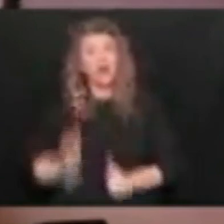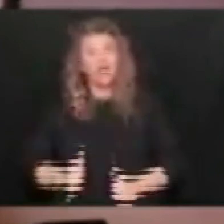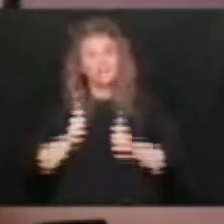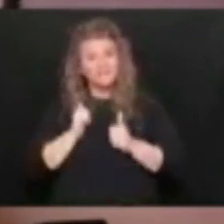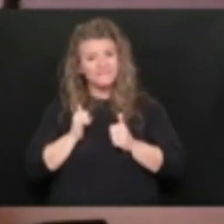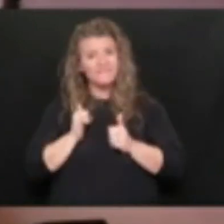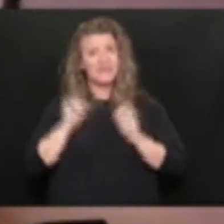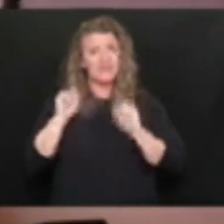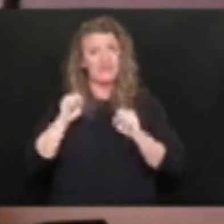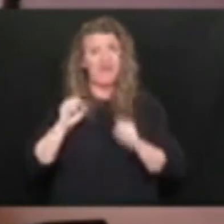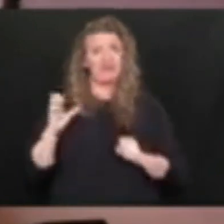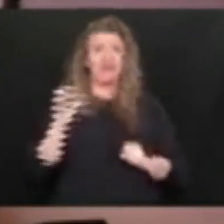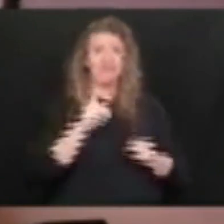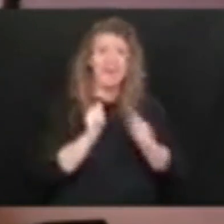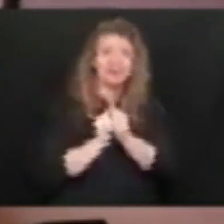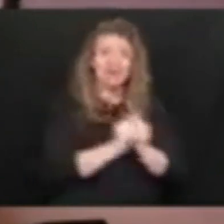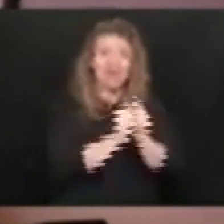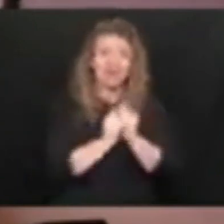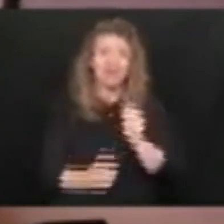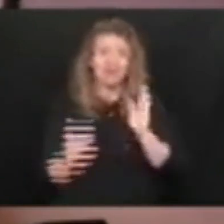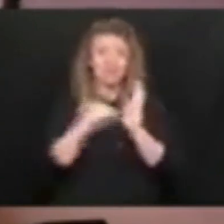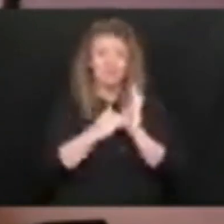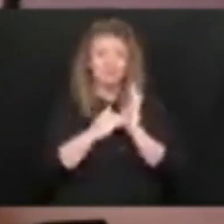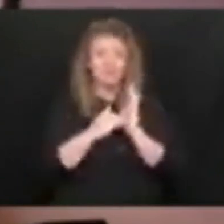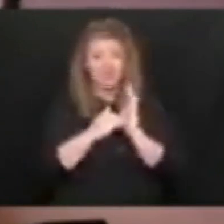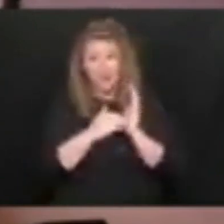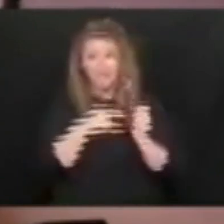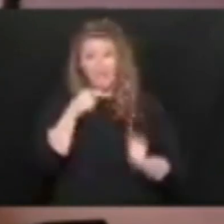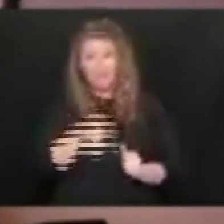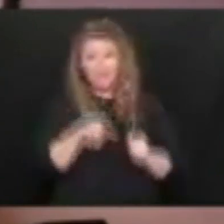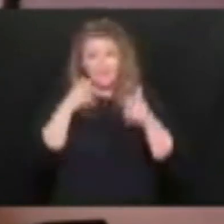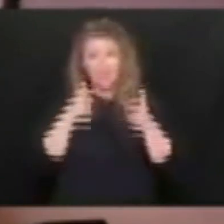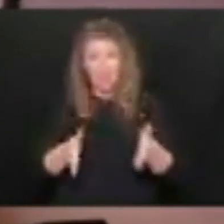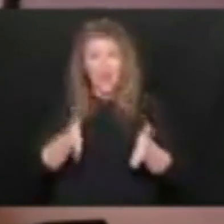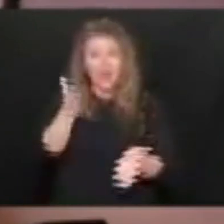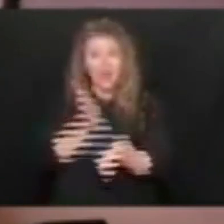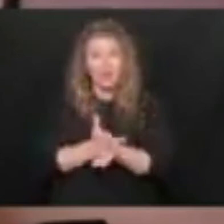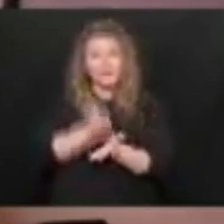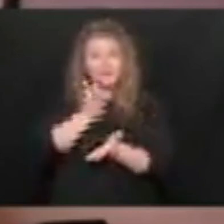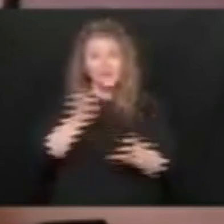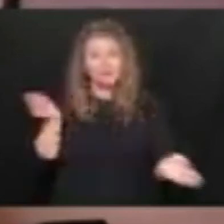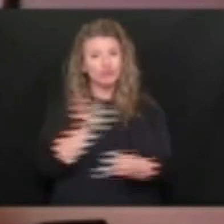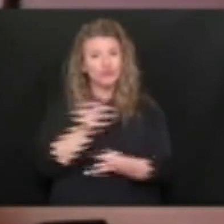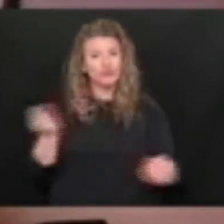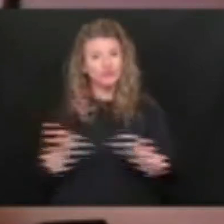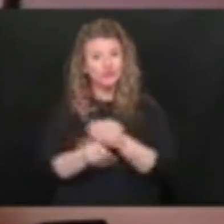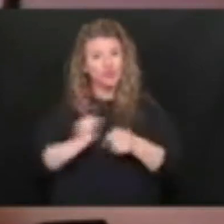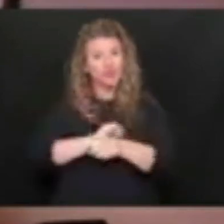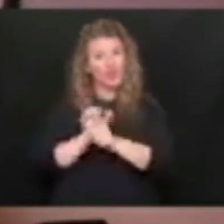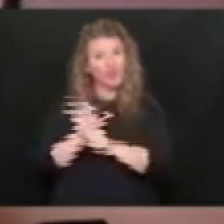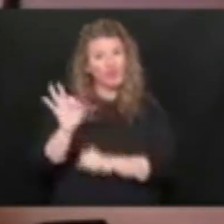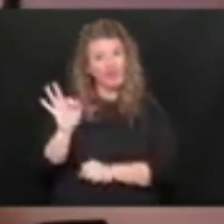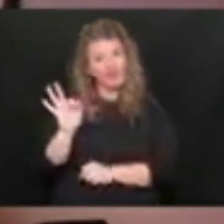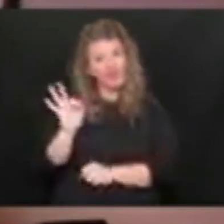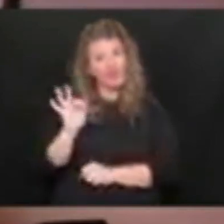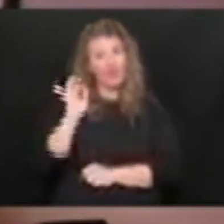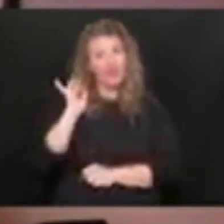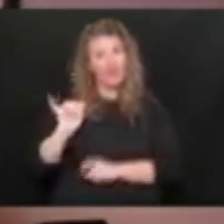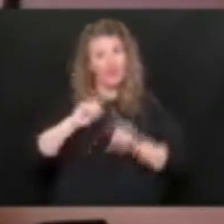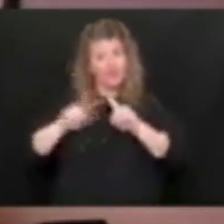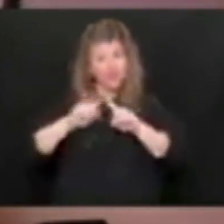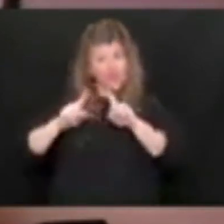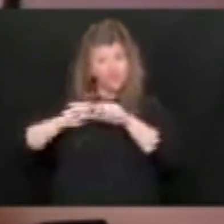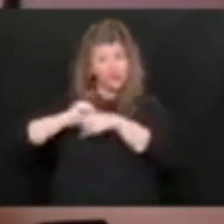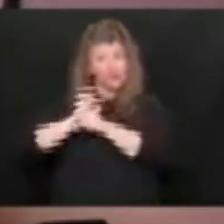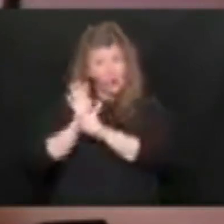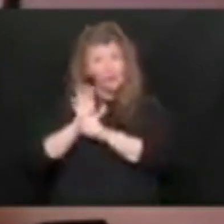to get back together again, but this is the way that we stop the transmission of COVID-19. And with the variants growing